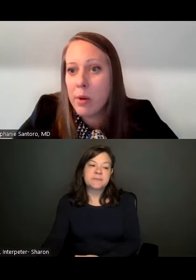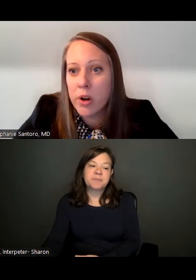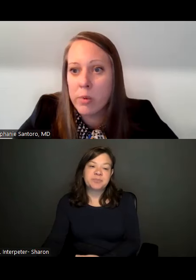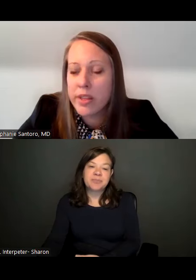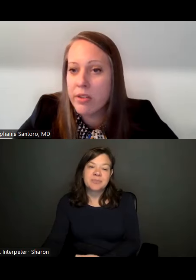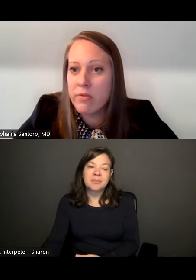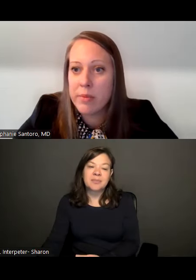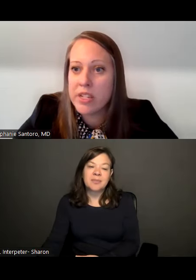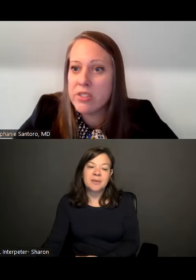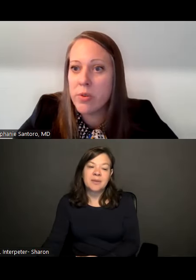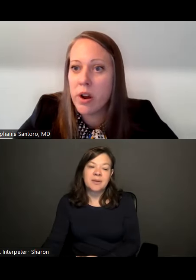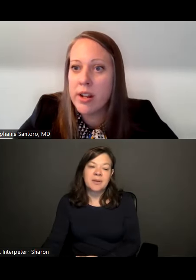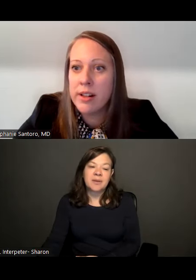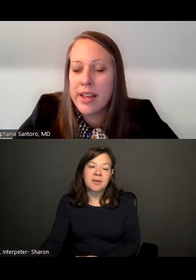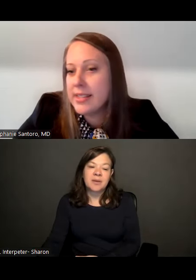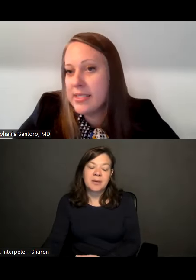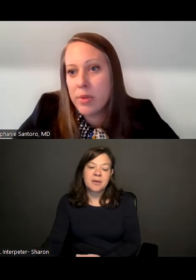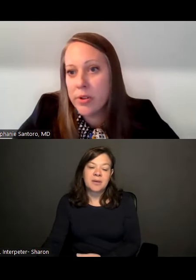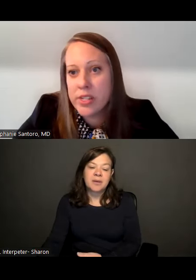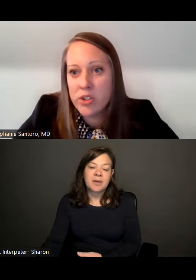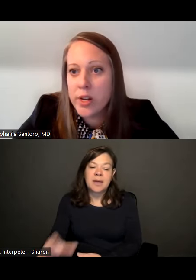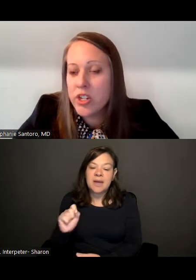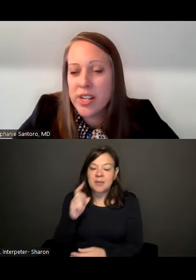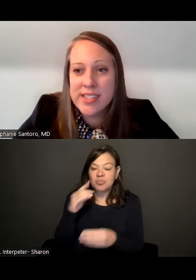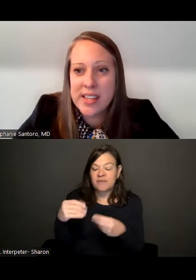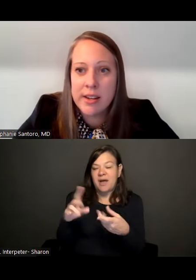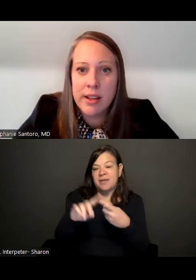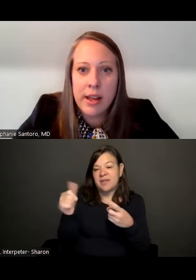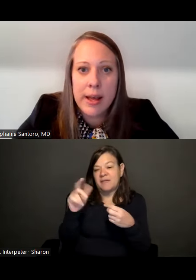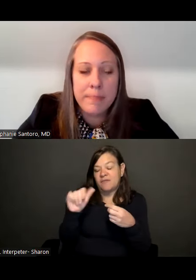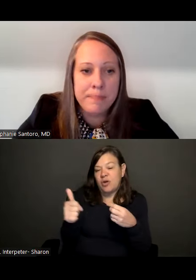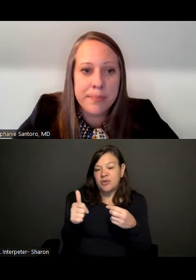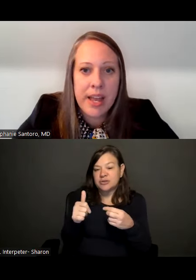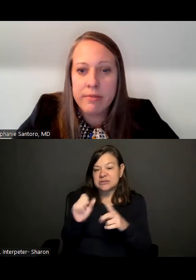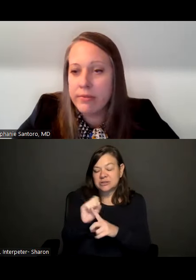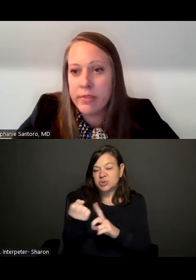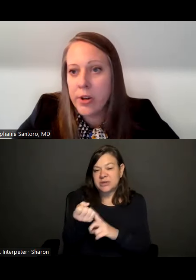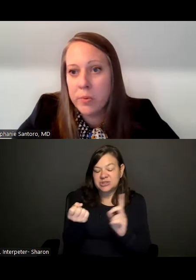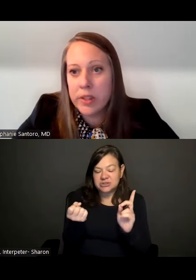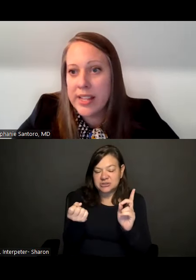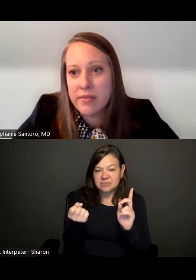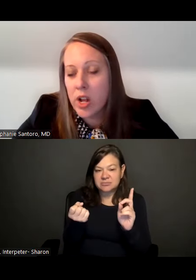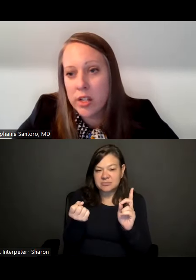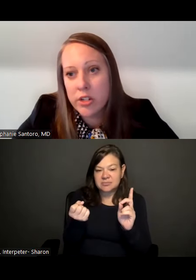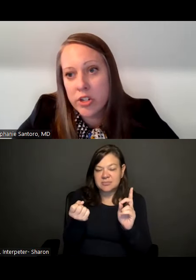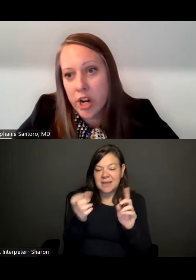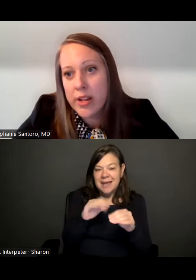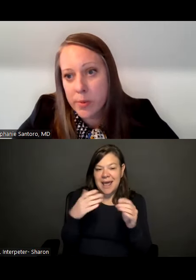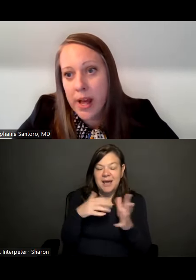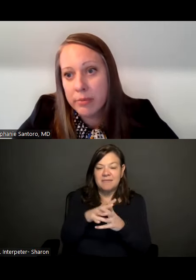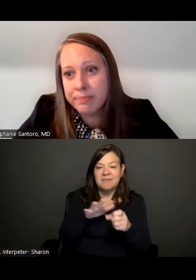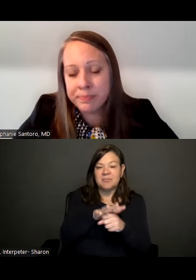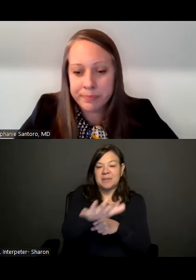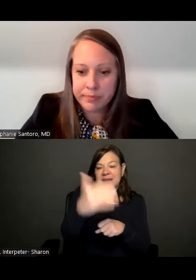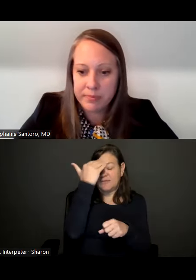that network with other families who are in similar situations and have, lots of knowledge to share